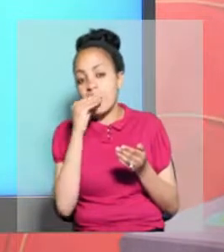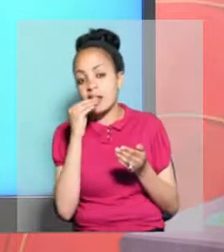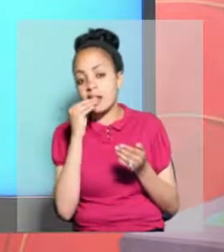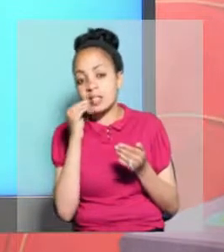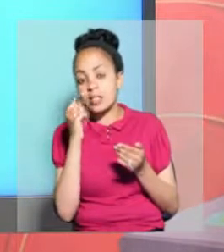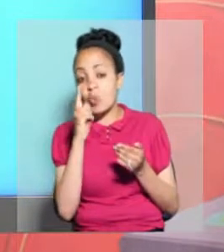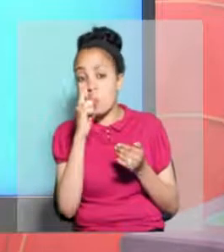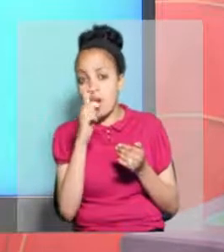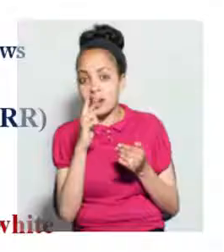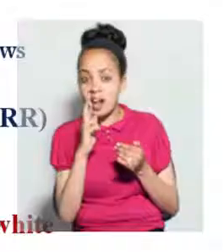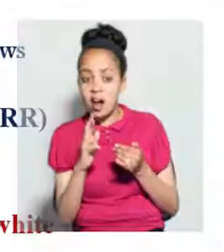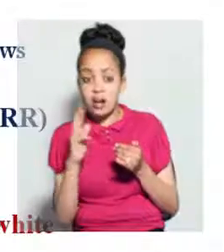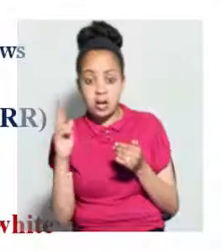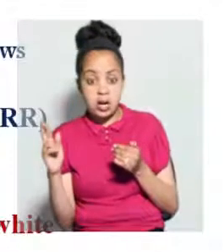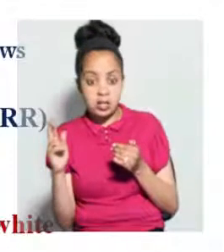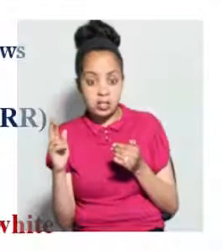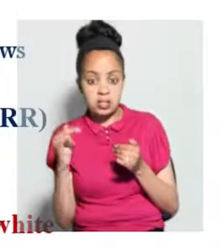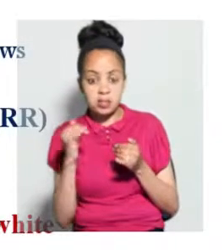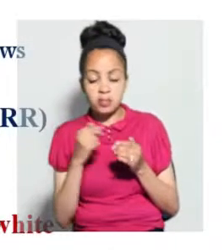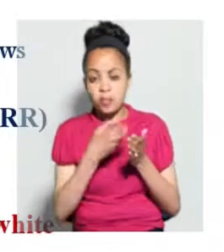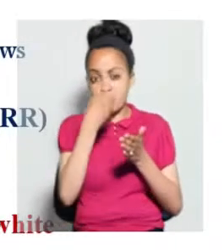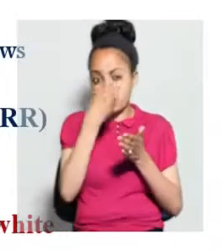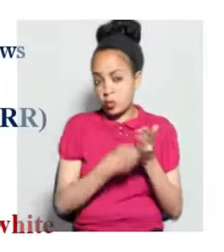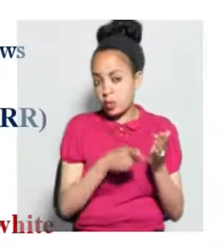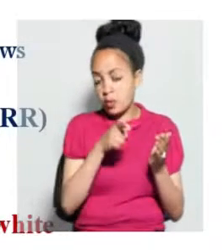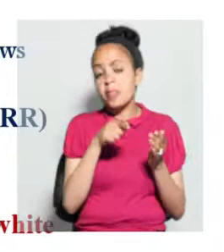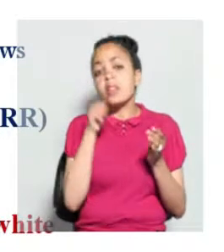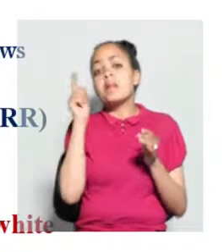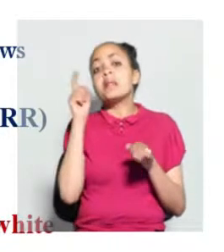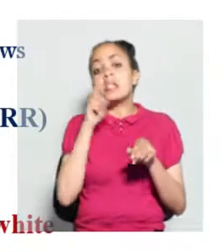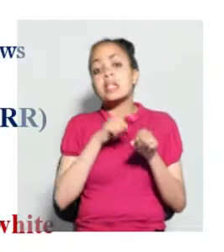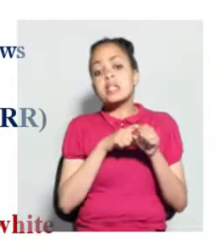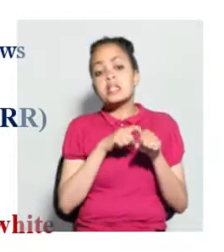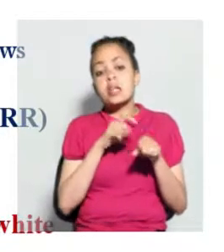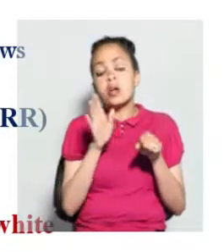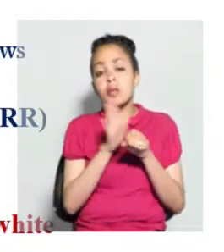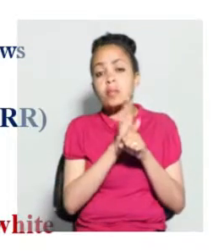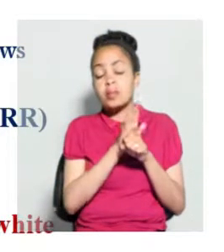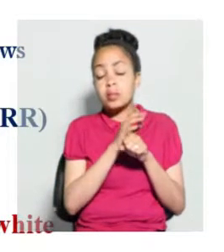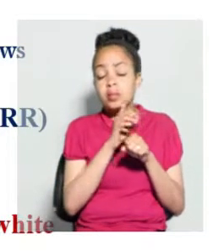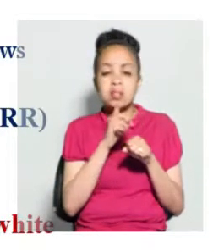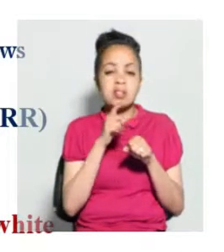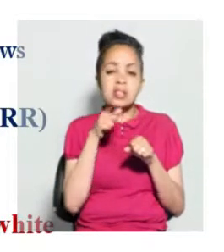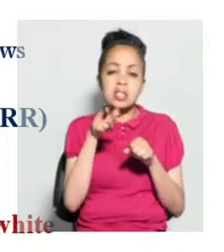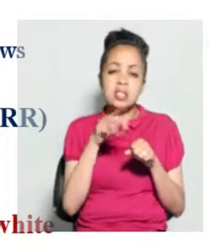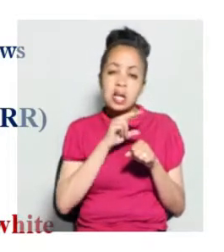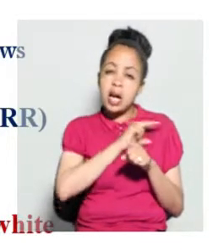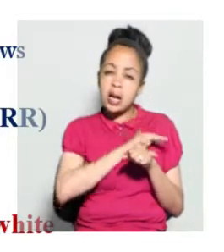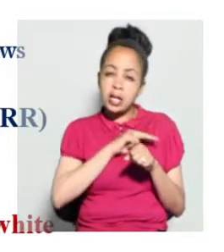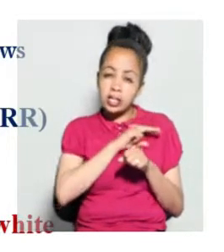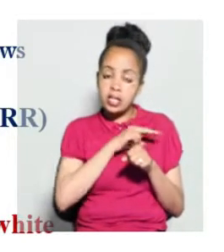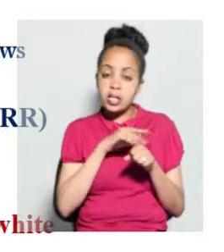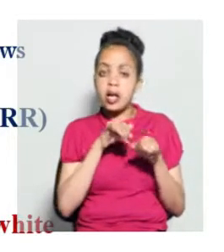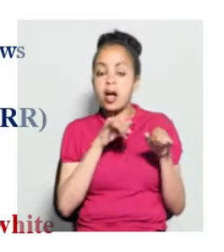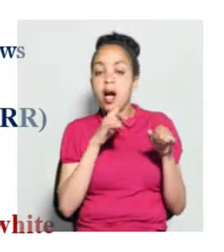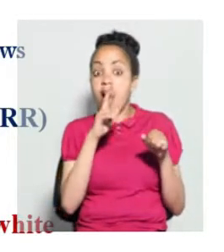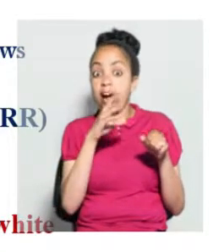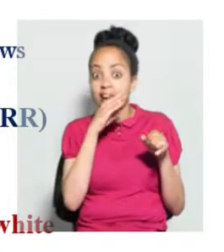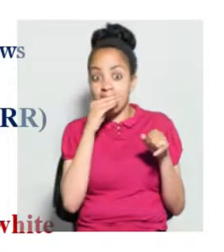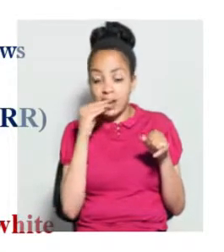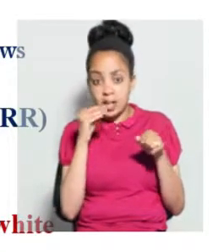one RR. During complete dominance, the character of homozygous R and heterozygous